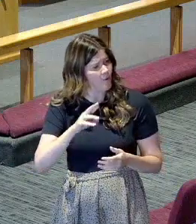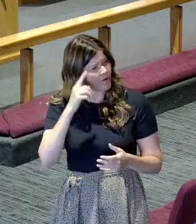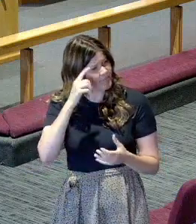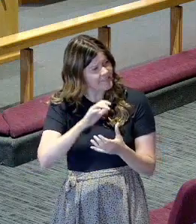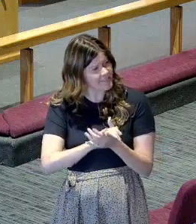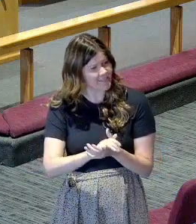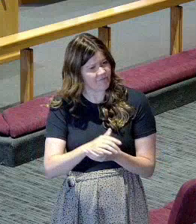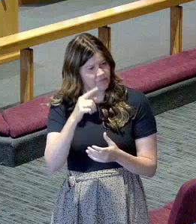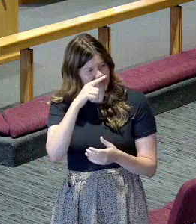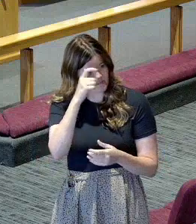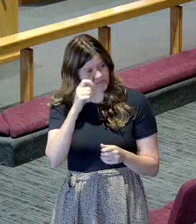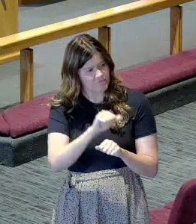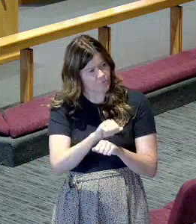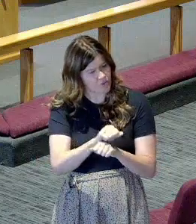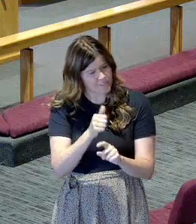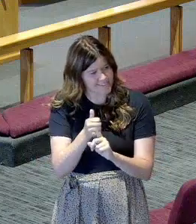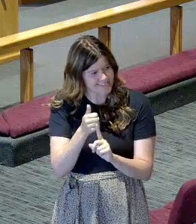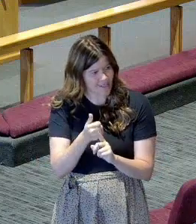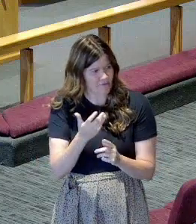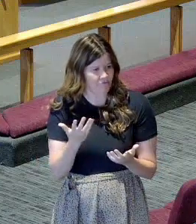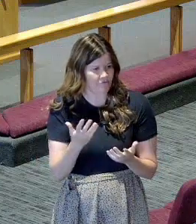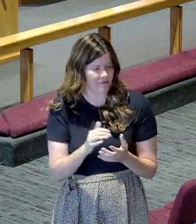of the works themselves.